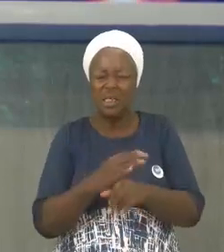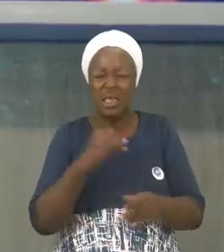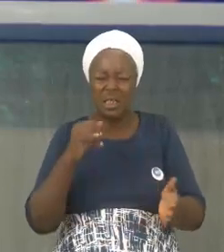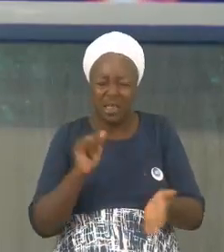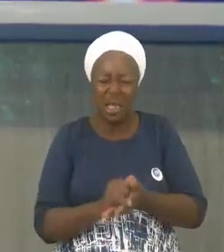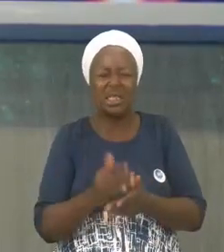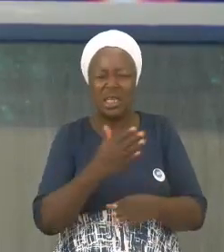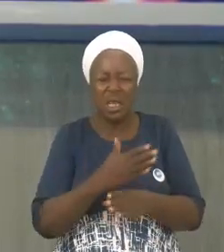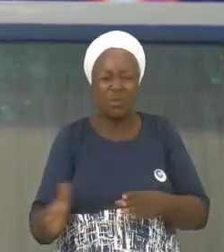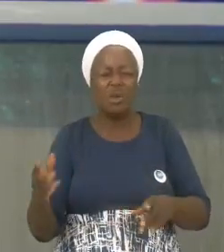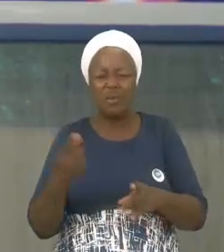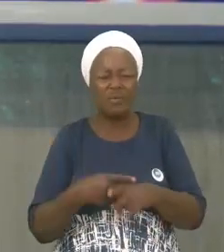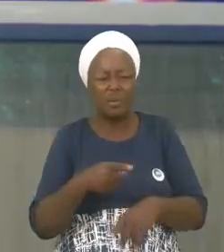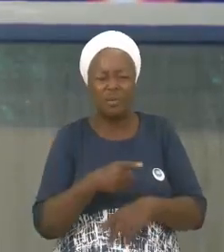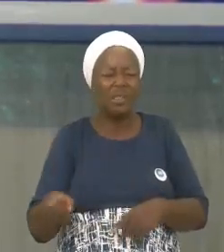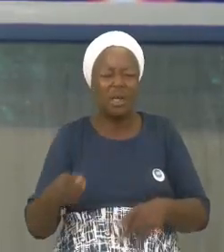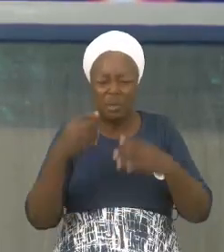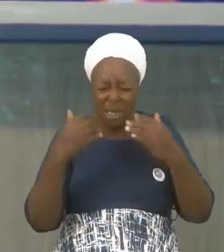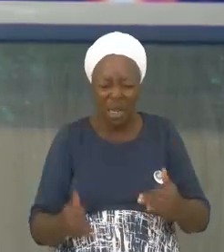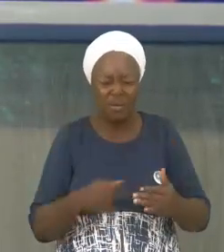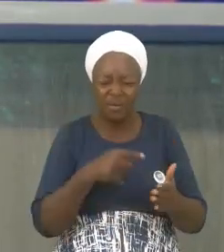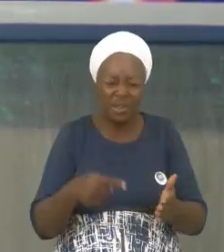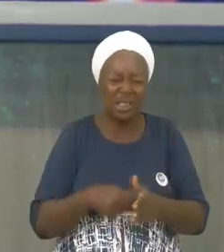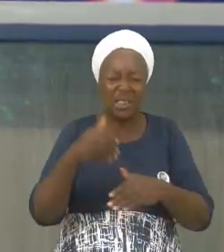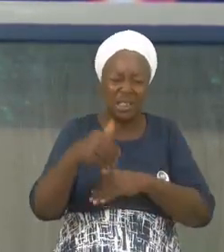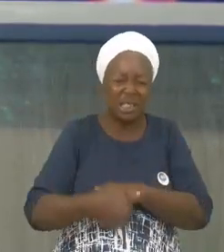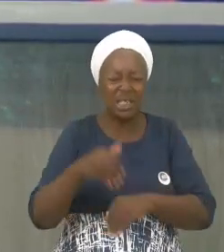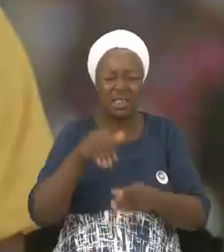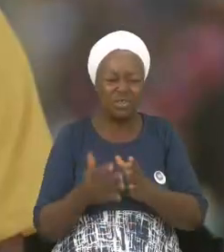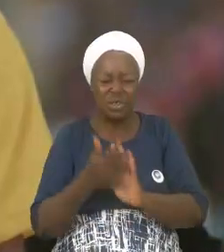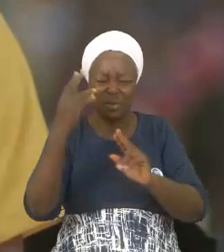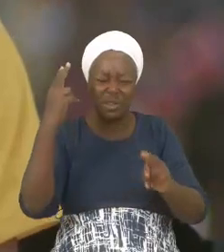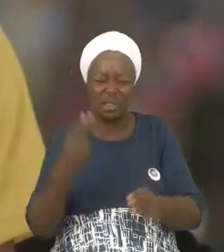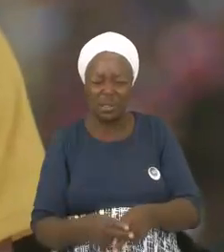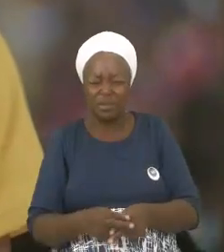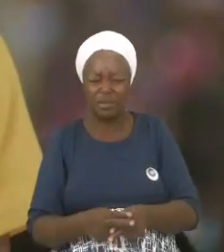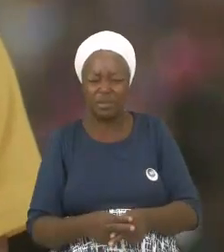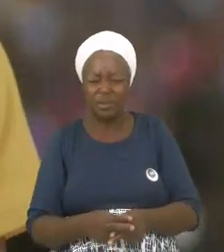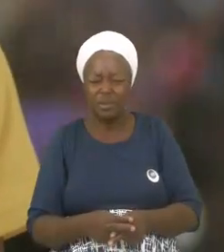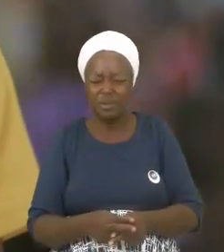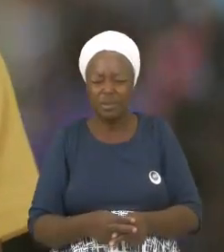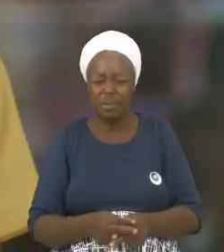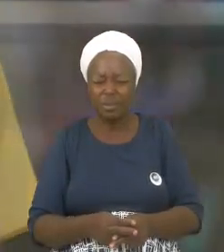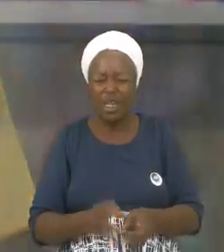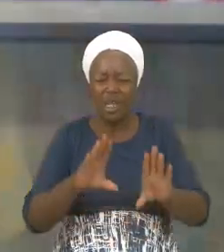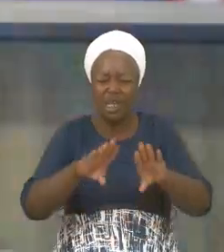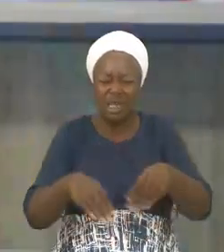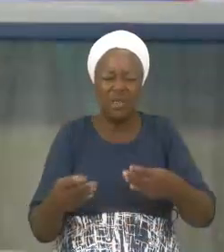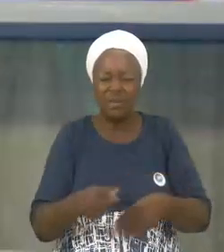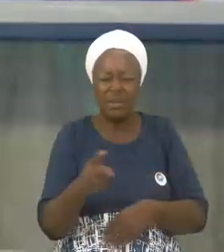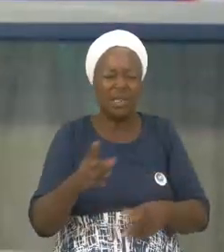helplessness, hopelessness away from them in Jesus' name. Give them, Lord,